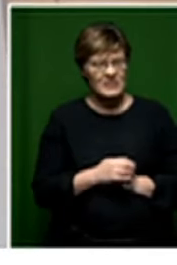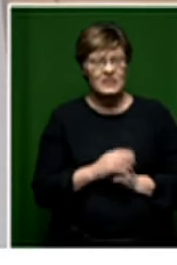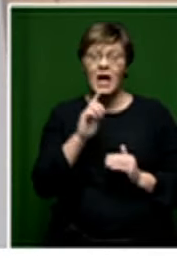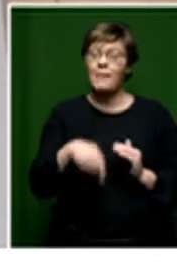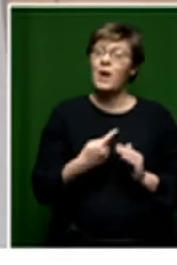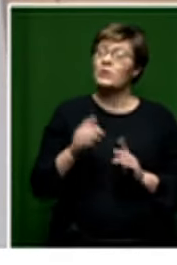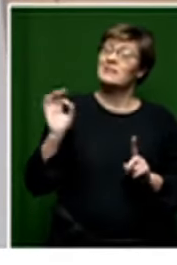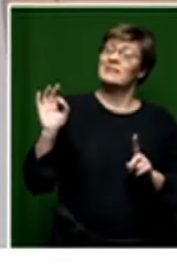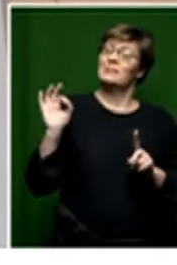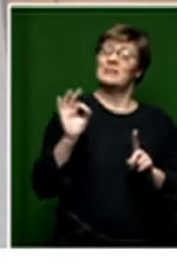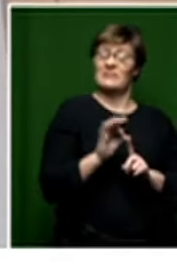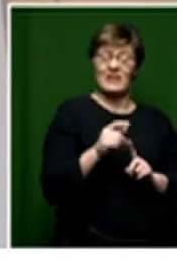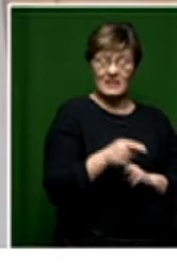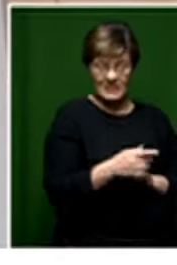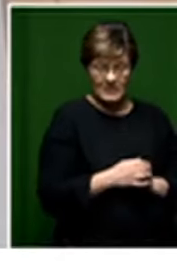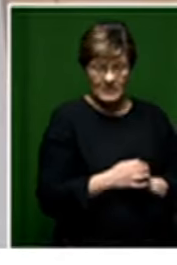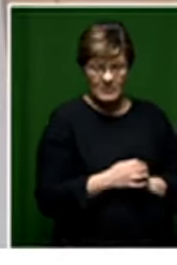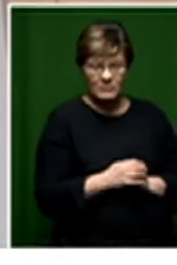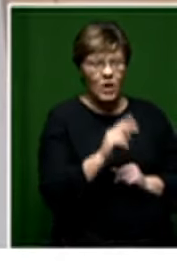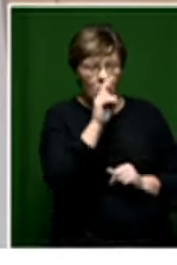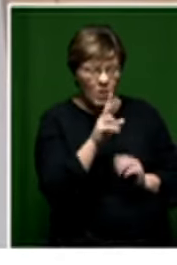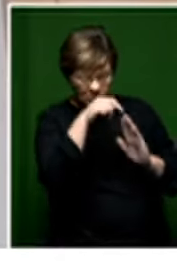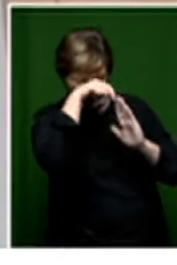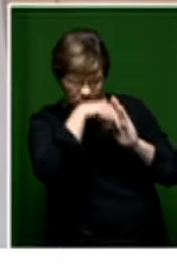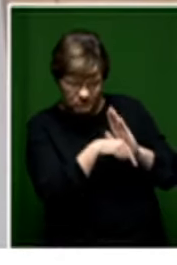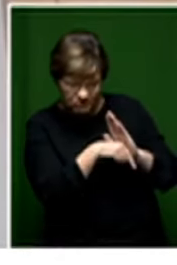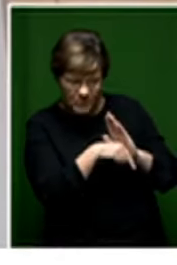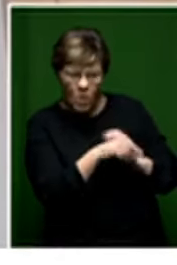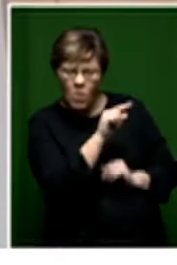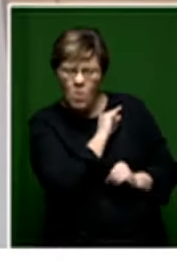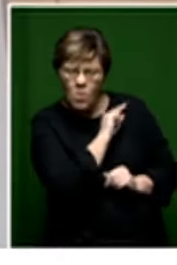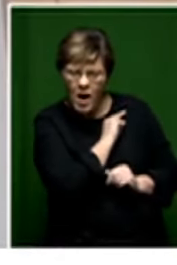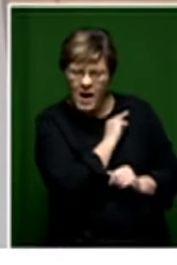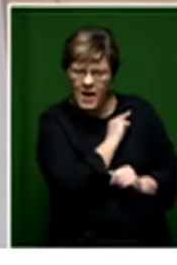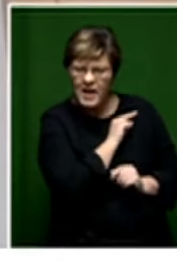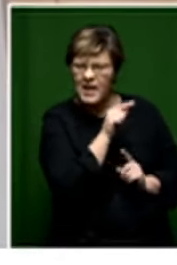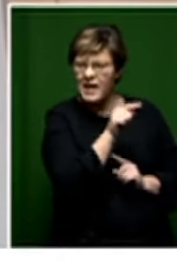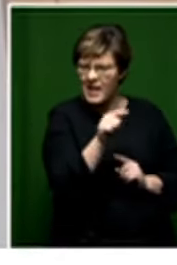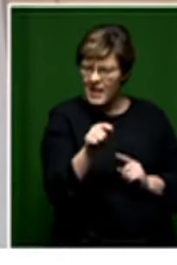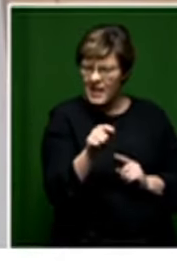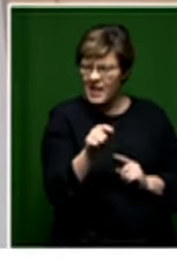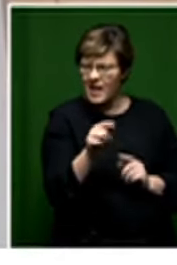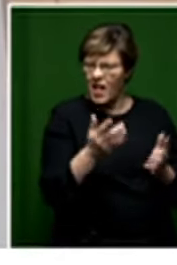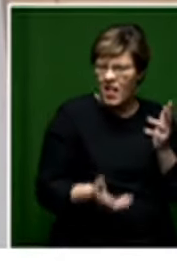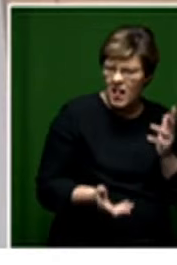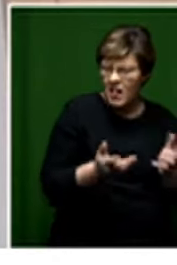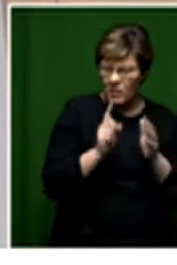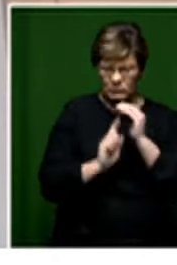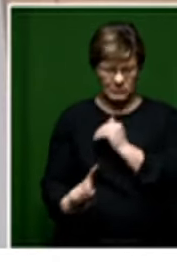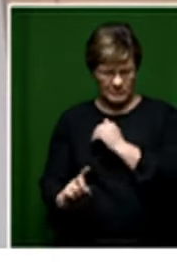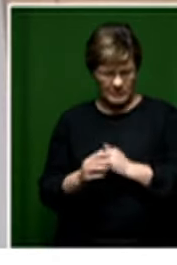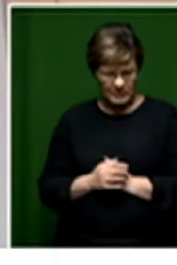about specific. We've looked very much in depth at the kind of reasons South Africans provide for their hesitancy. So if we look at that